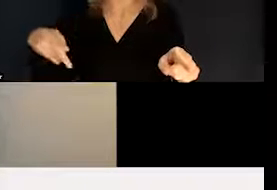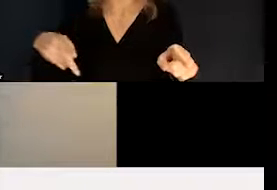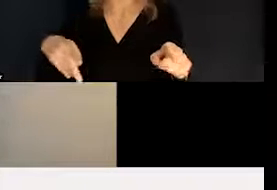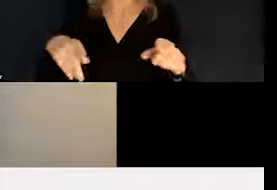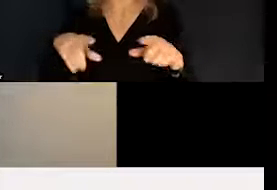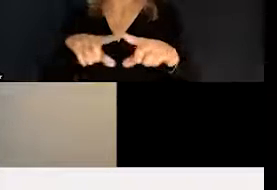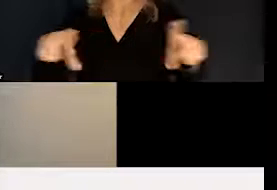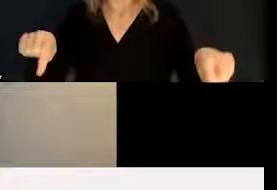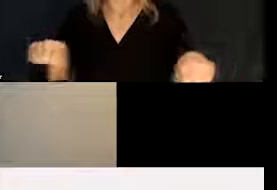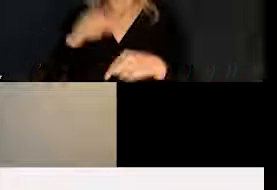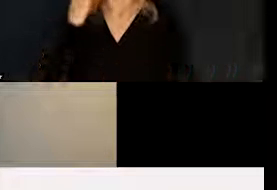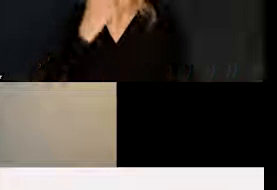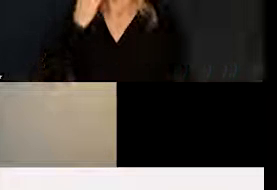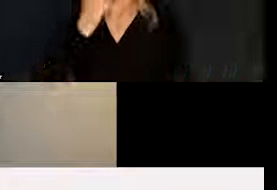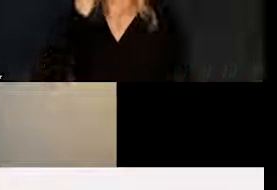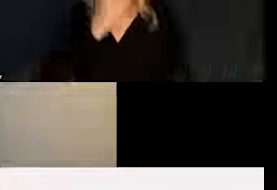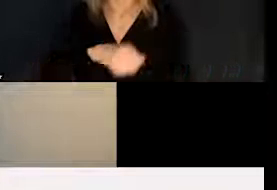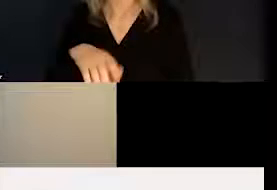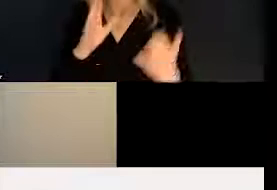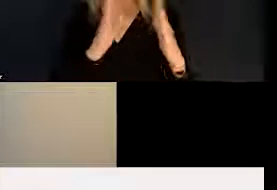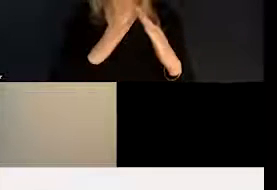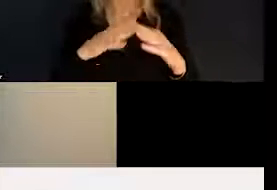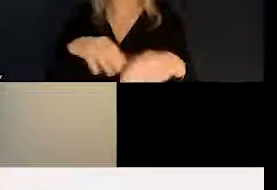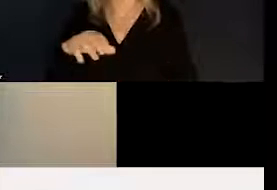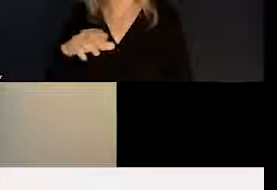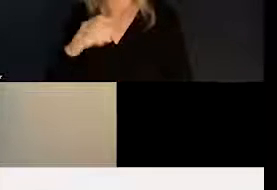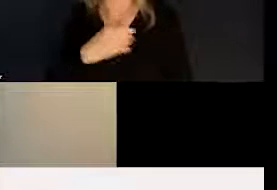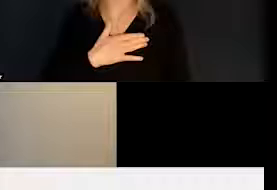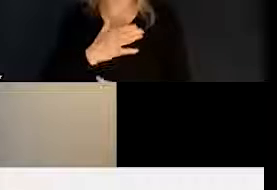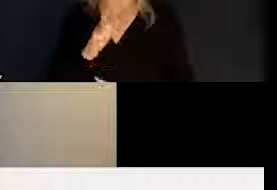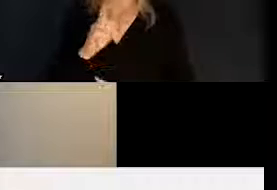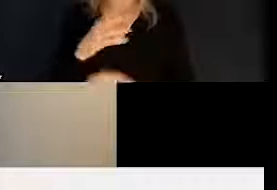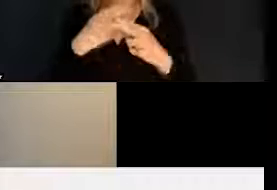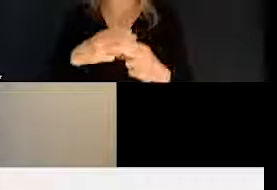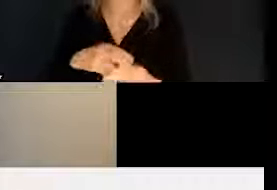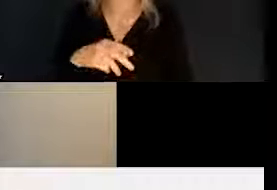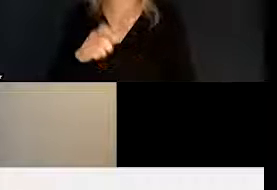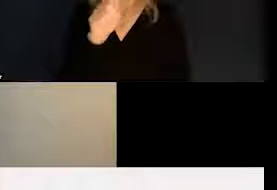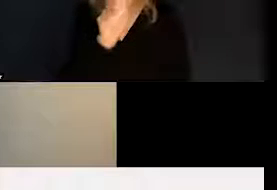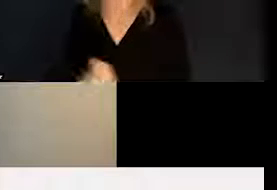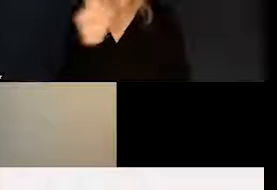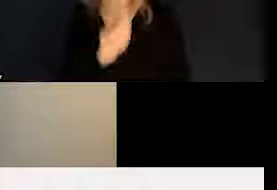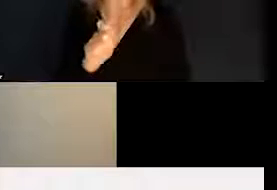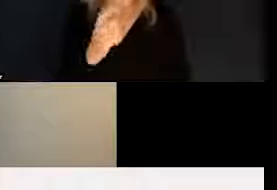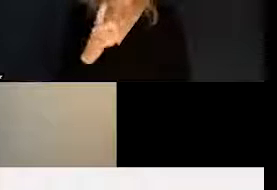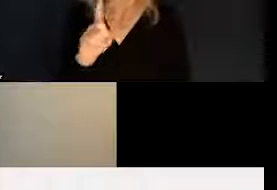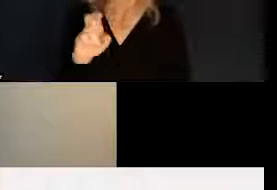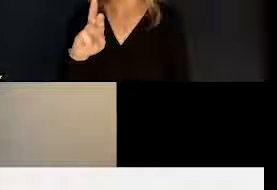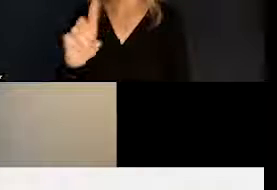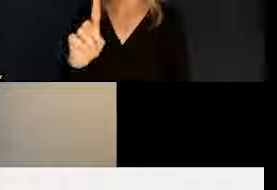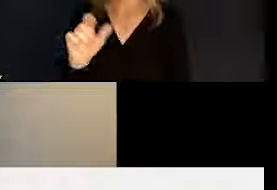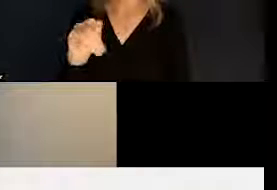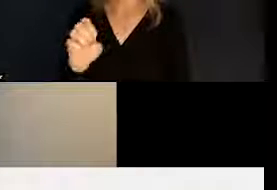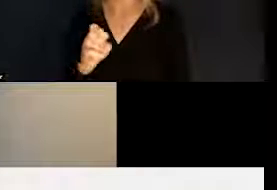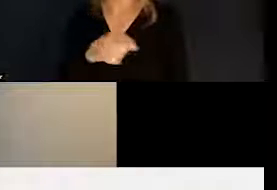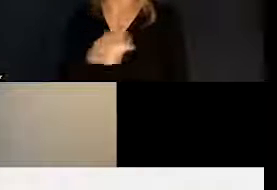Maps that we see on a daily basis in my lab. Redlining. Now, for those of y'all that are Canadian, you may not have heard of